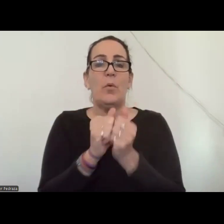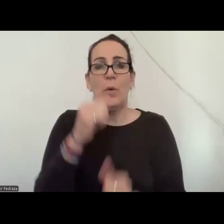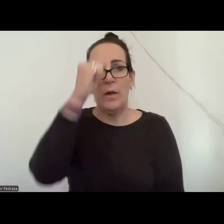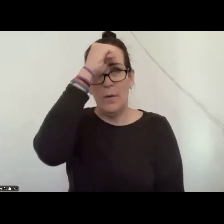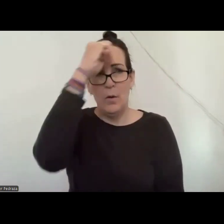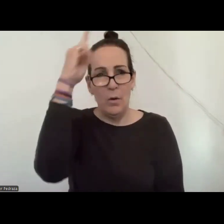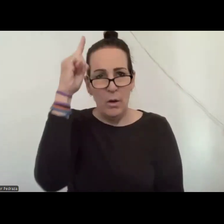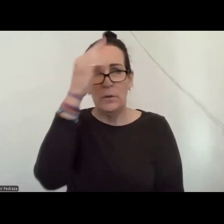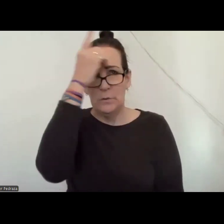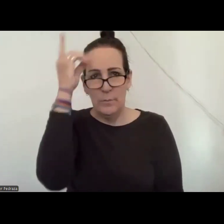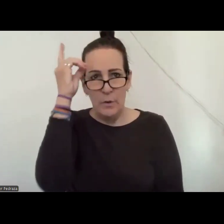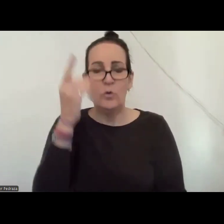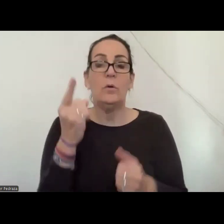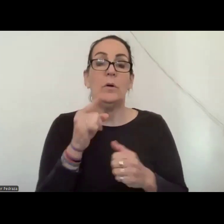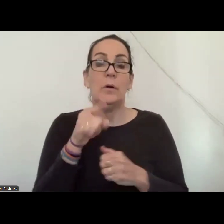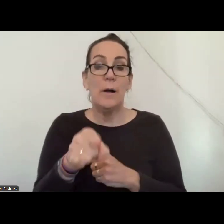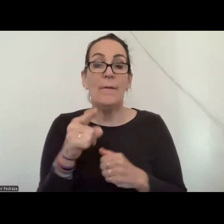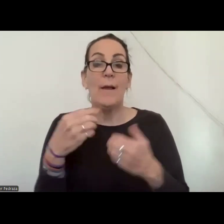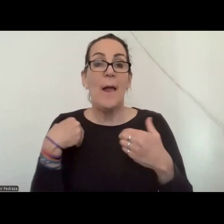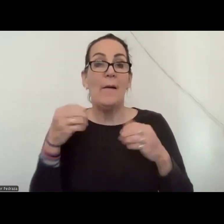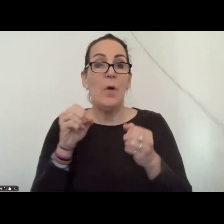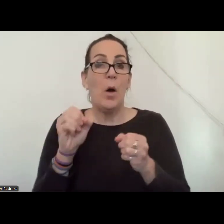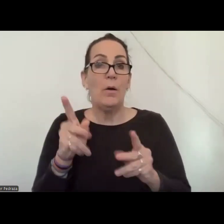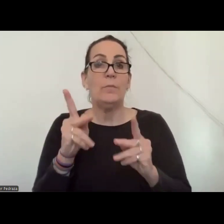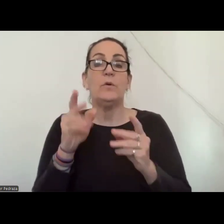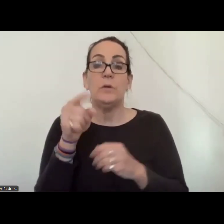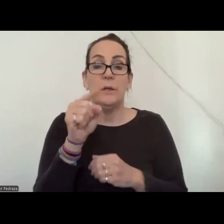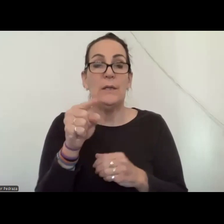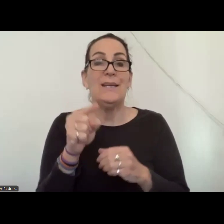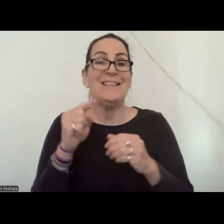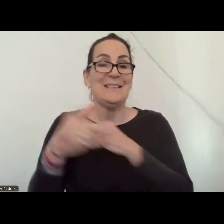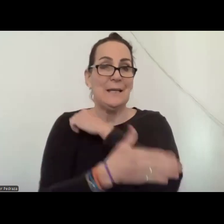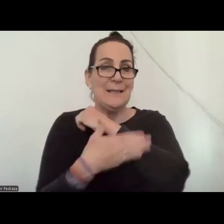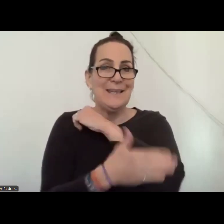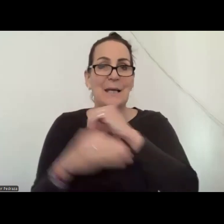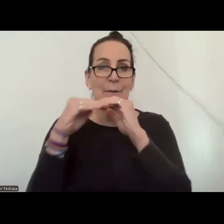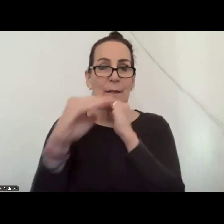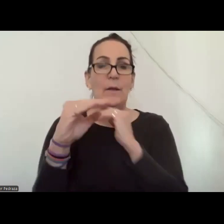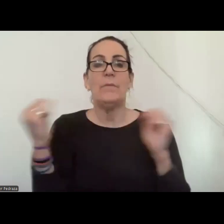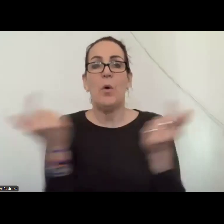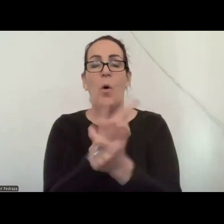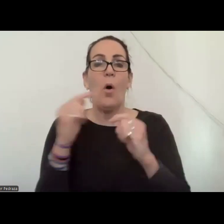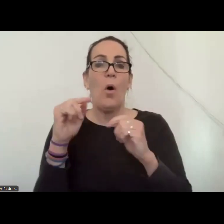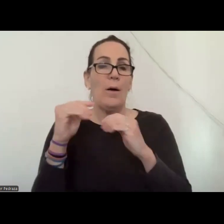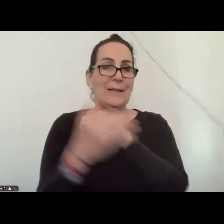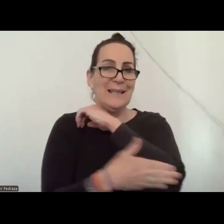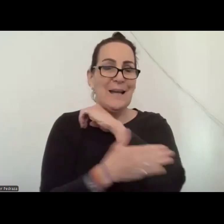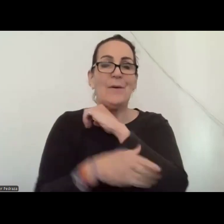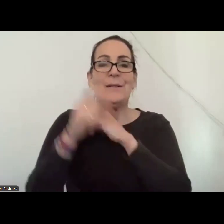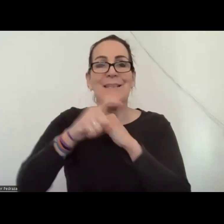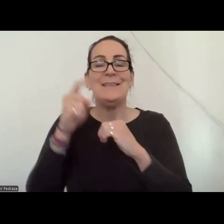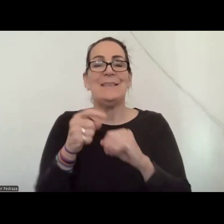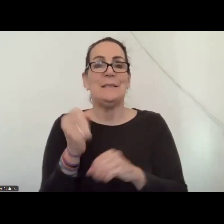And there are opportunities at the county level. Every county in California has to submit and has